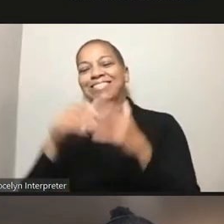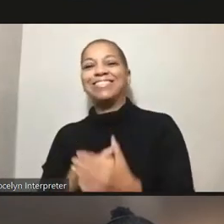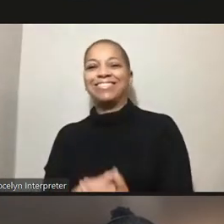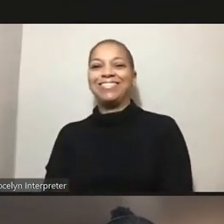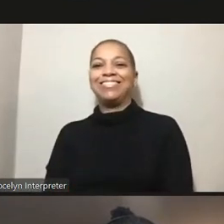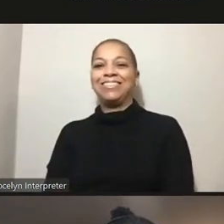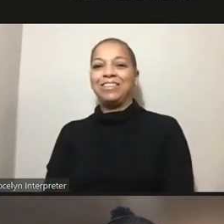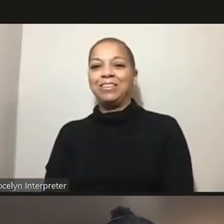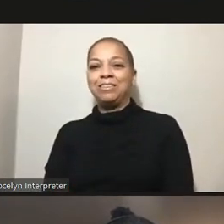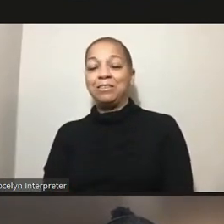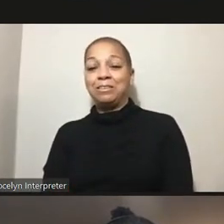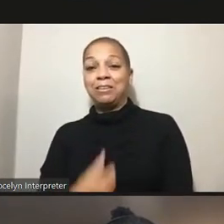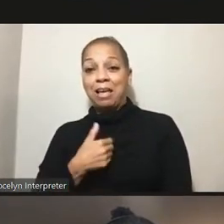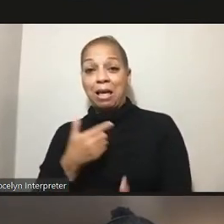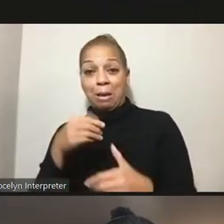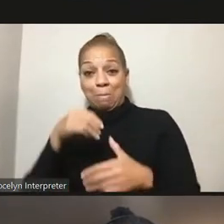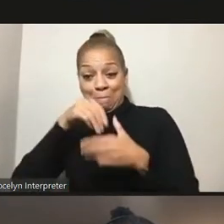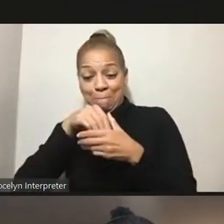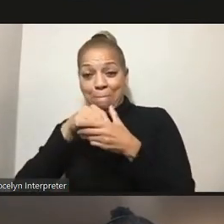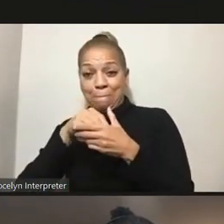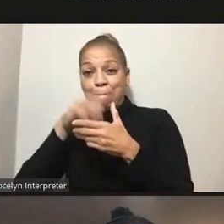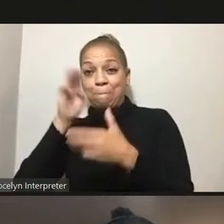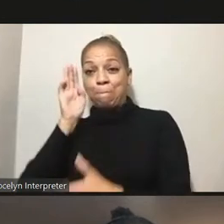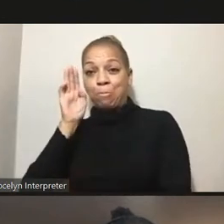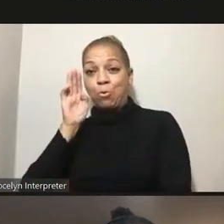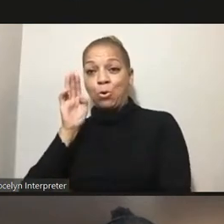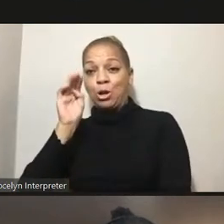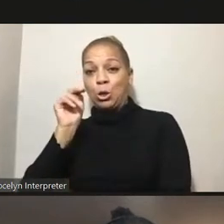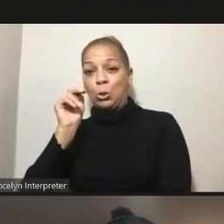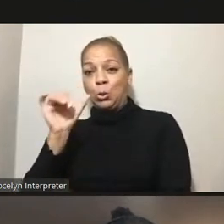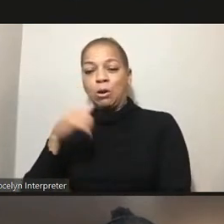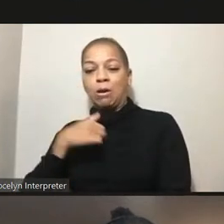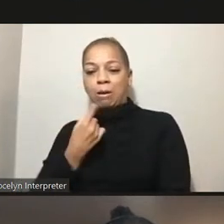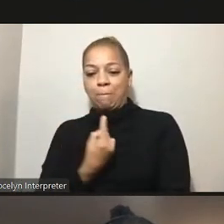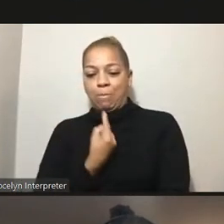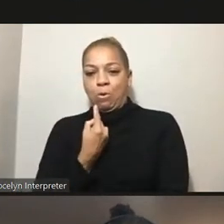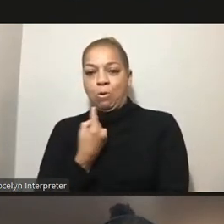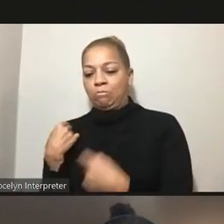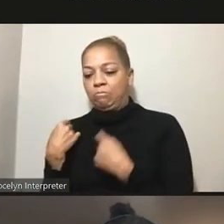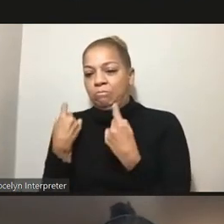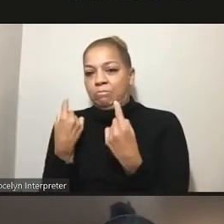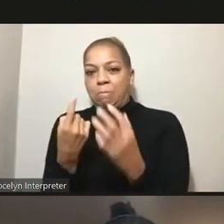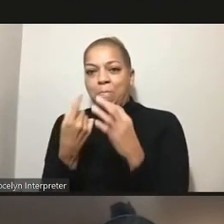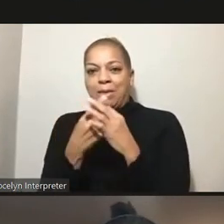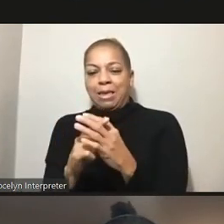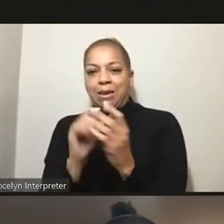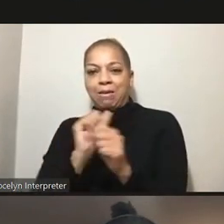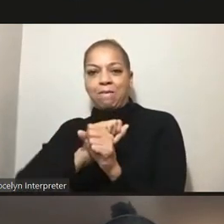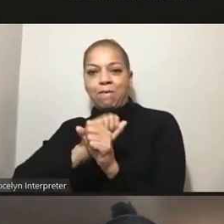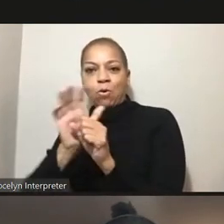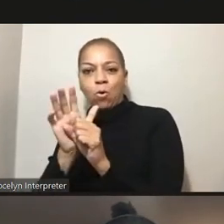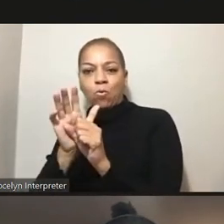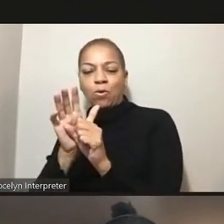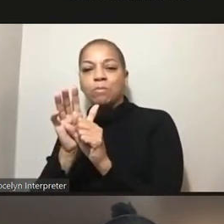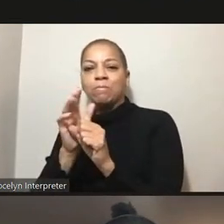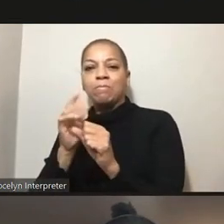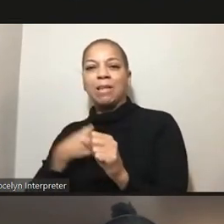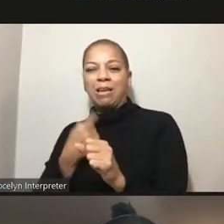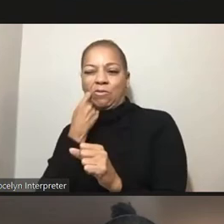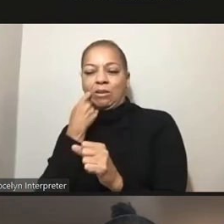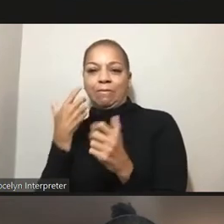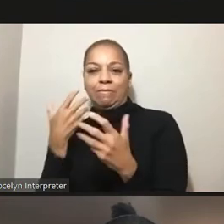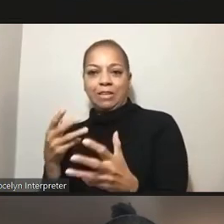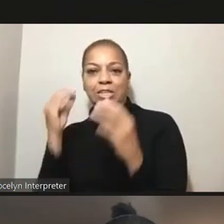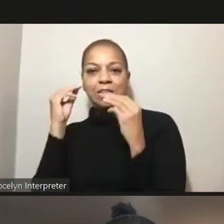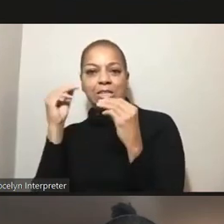And I'm in Brooklyn. I'm alone, as I've been since the beginning of this pandemic. I just finished teaching, so I am